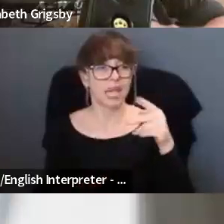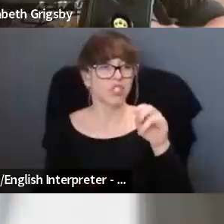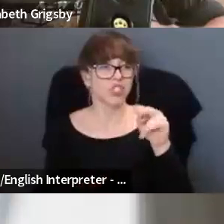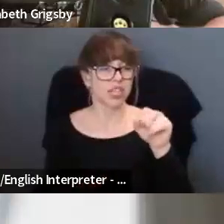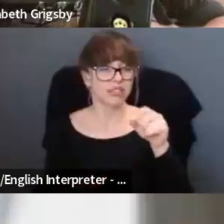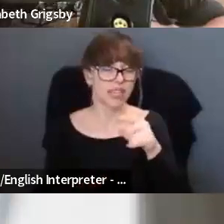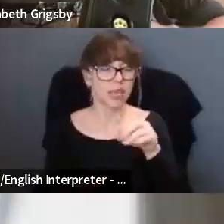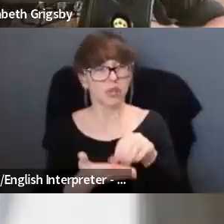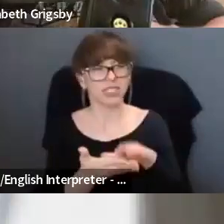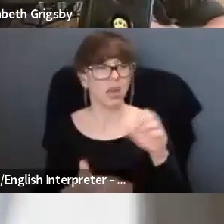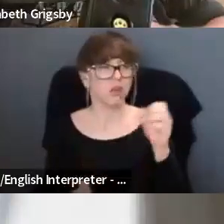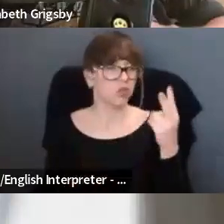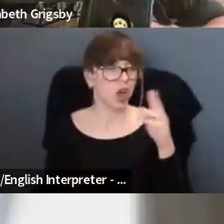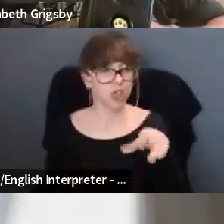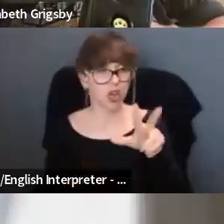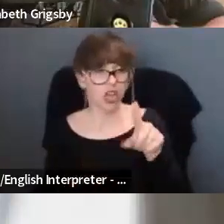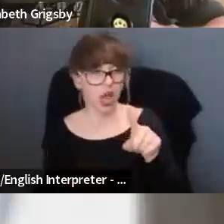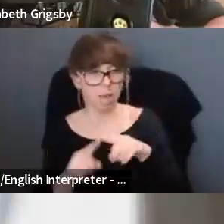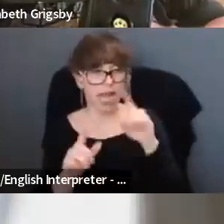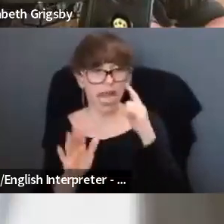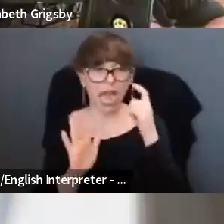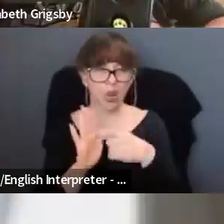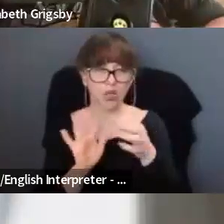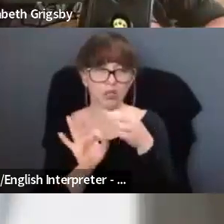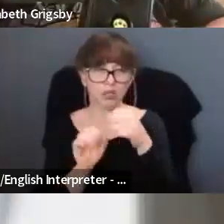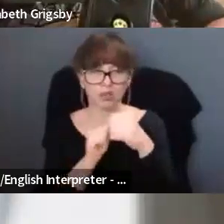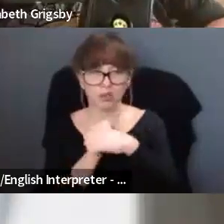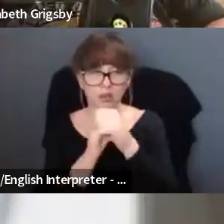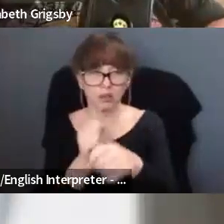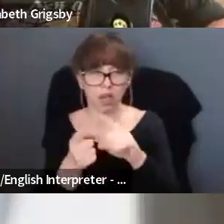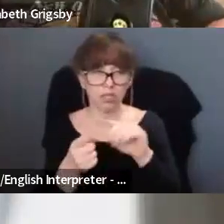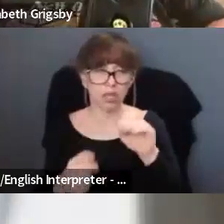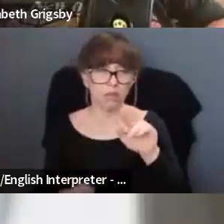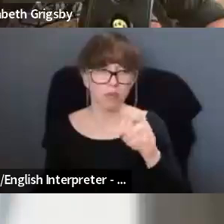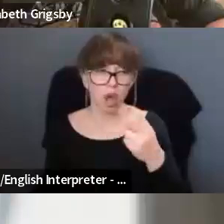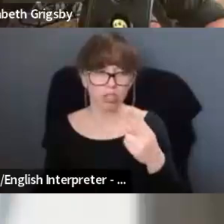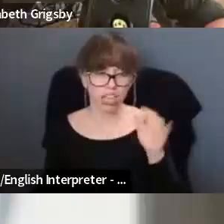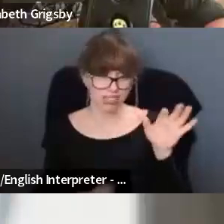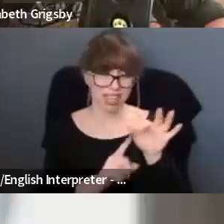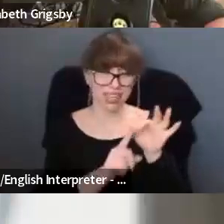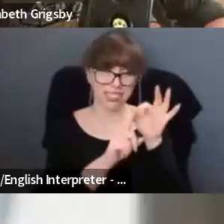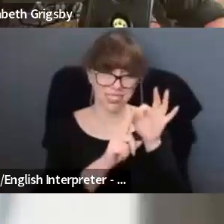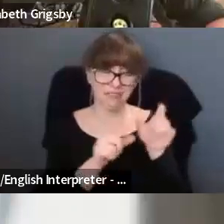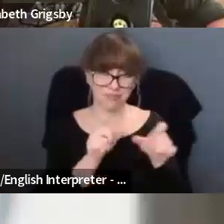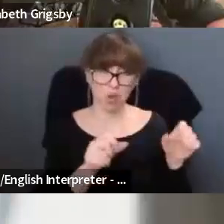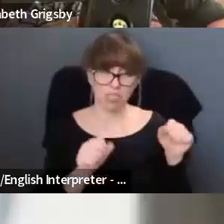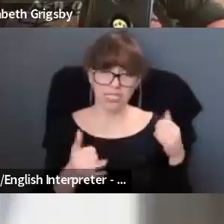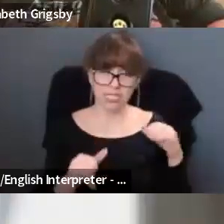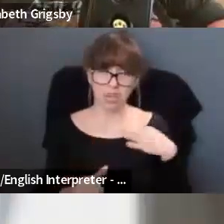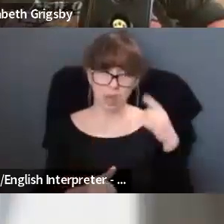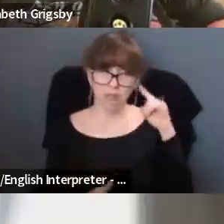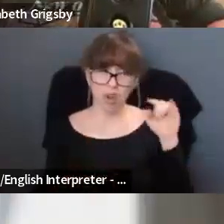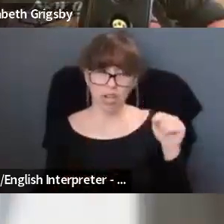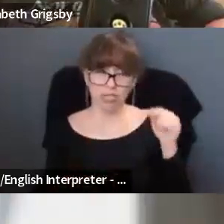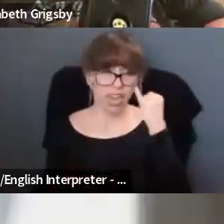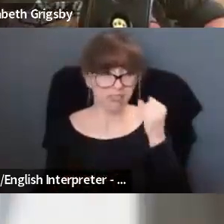through March. Just really quickly, the exemption process, can folks still apply to be exempt if they go through this process